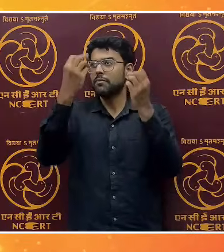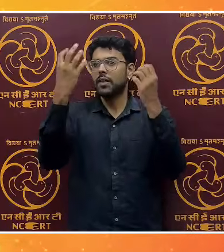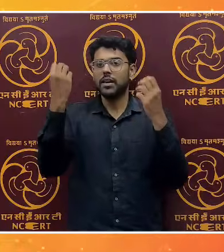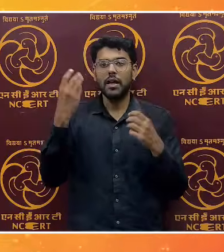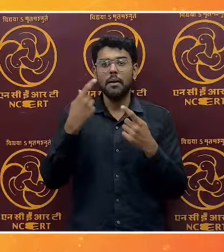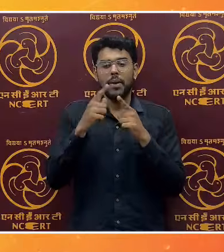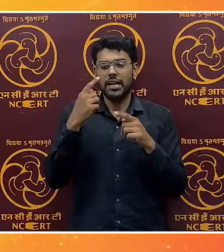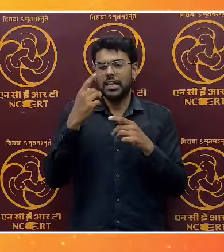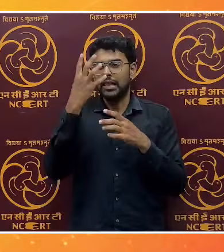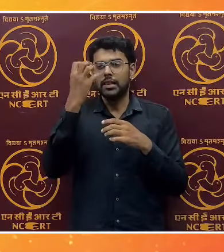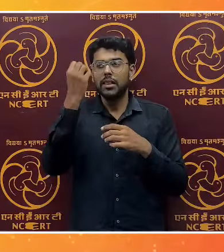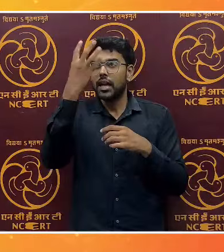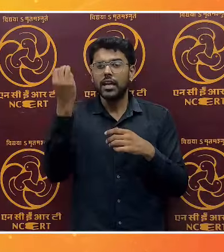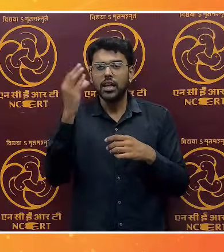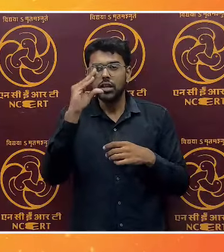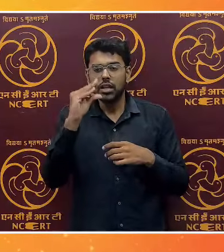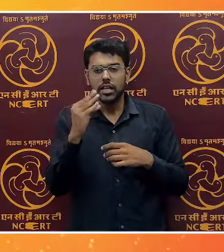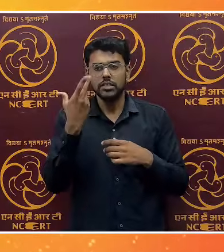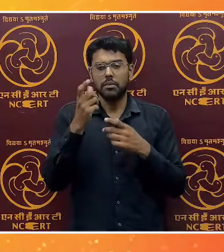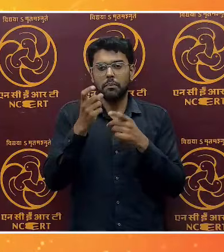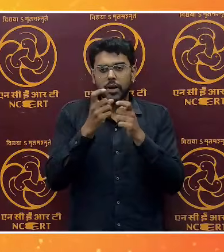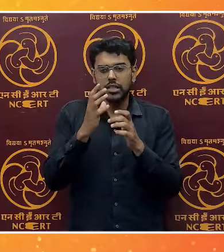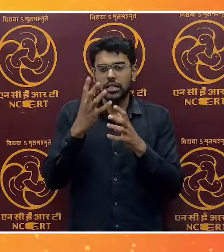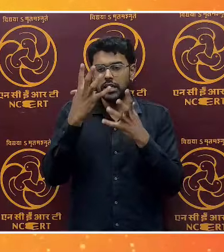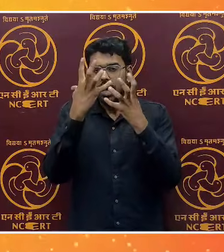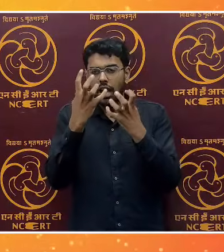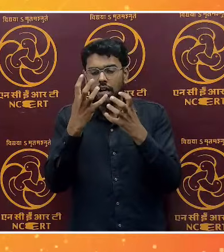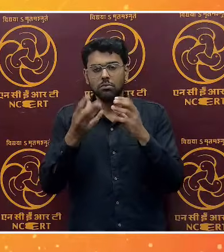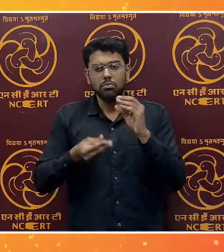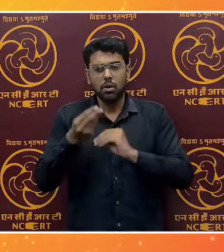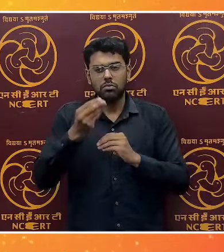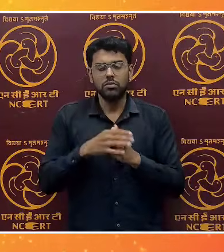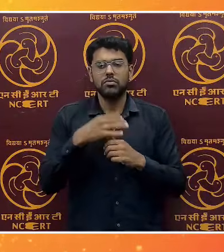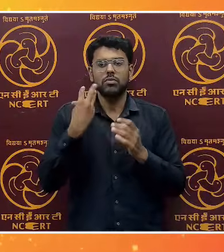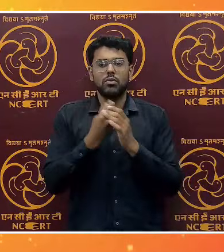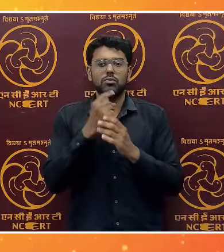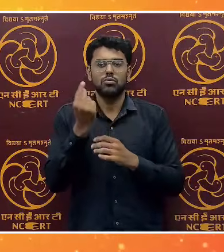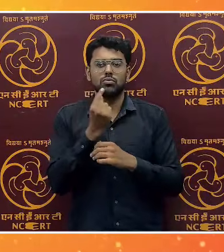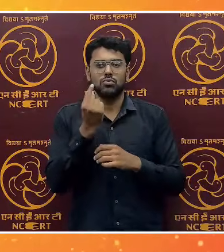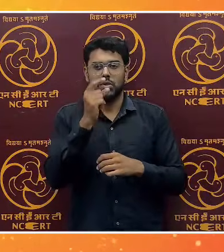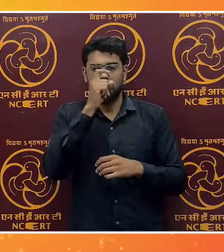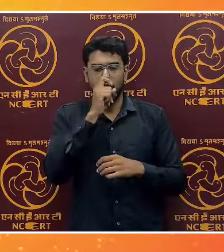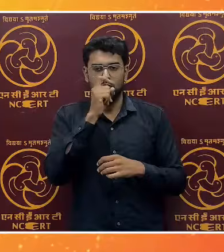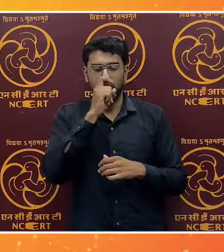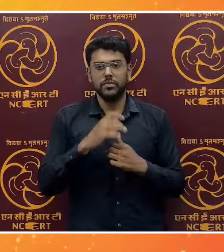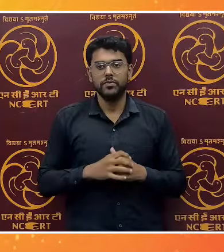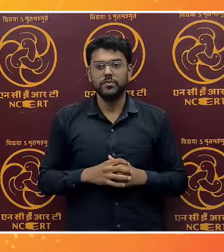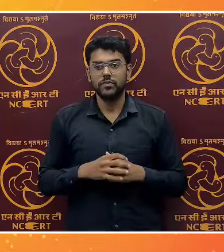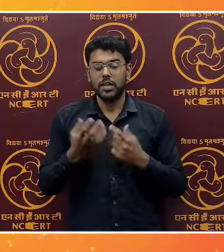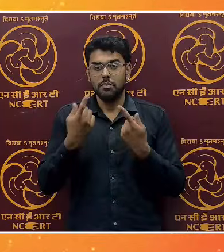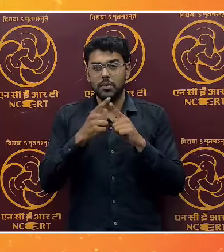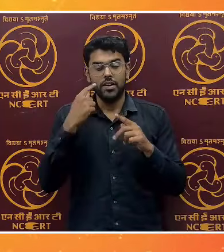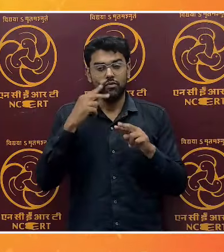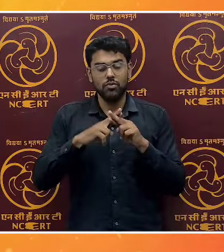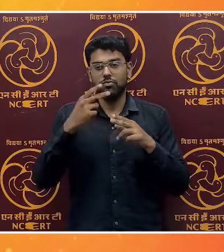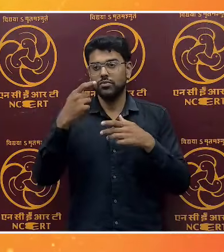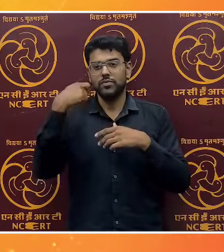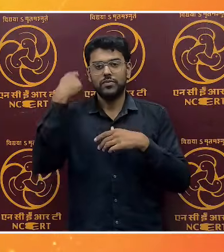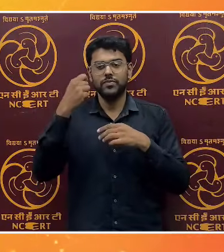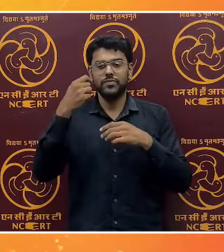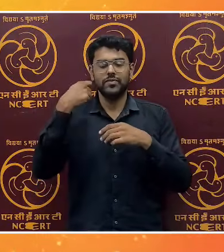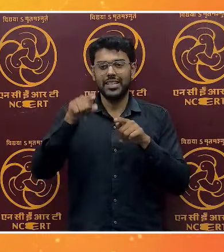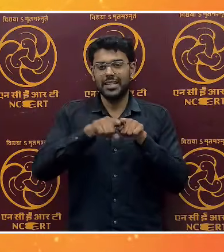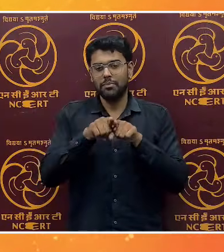have a low key lighting, very controlled lighting, very darker, then we use the blue one. But if you are shooting for a